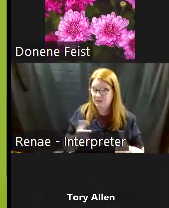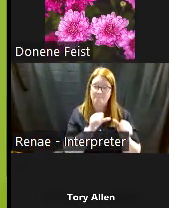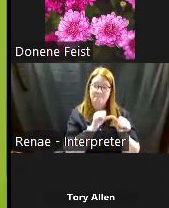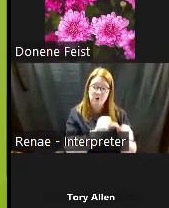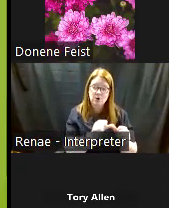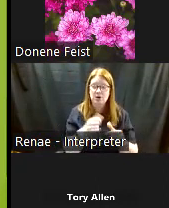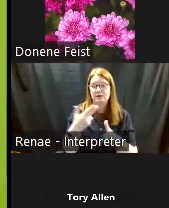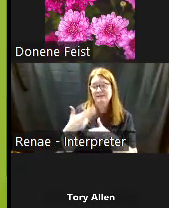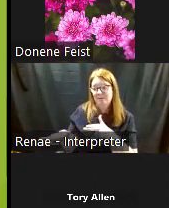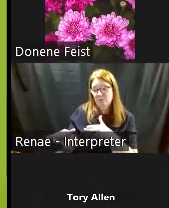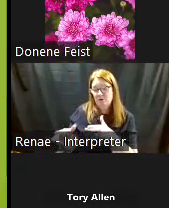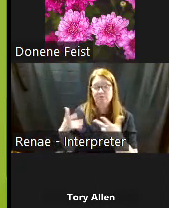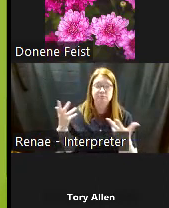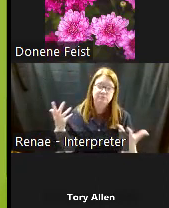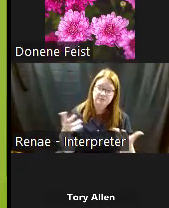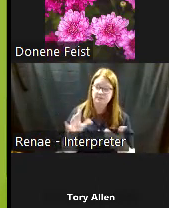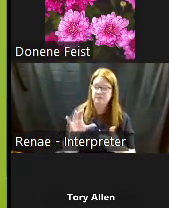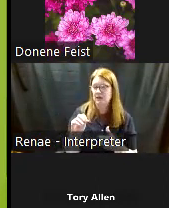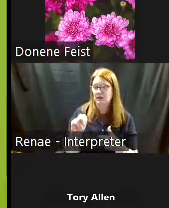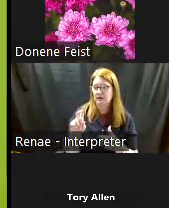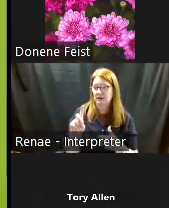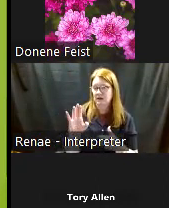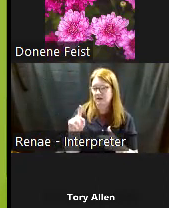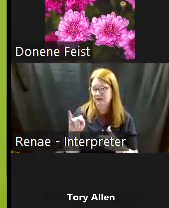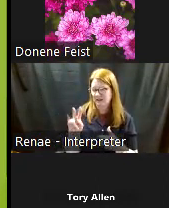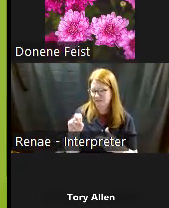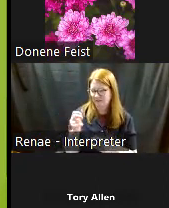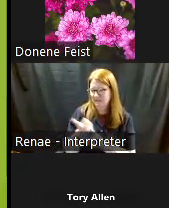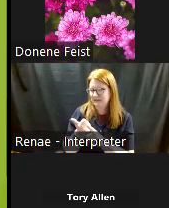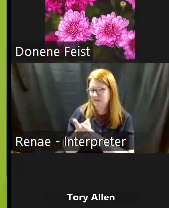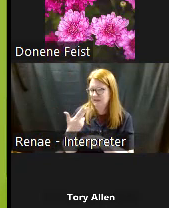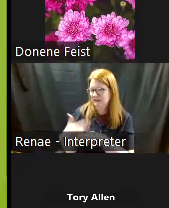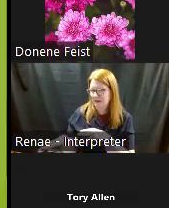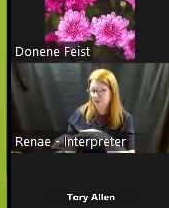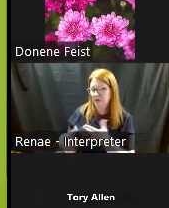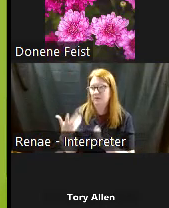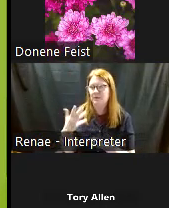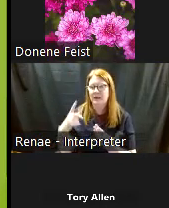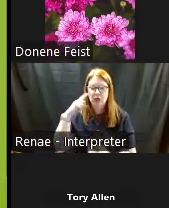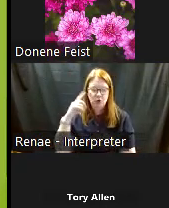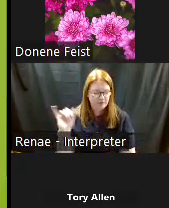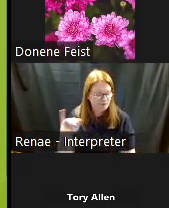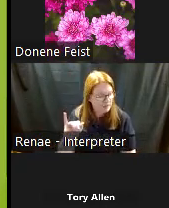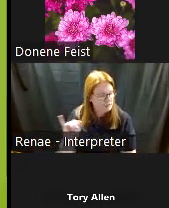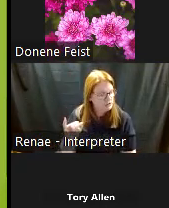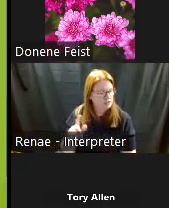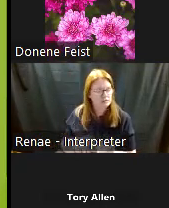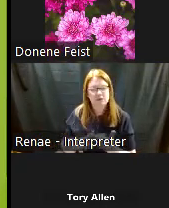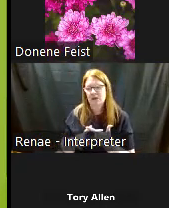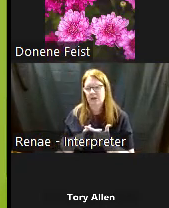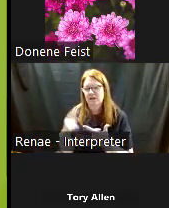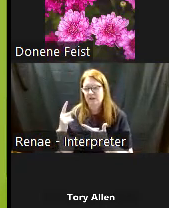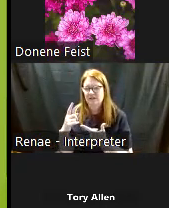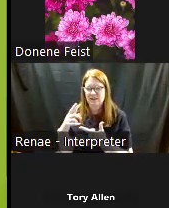just temporary. So conductive hearing loss, we think of that as temporary. That's going to be like if you have an ear infection and there's fluid blocking the hearing